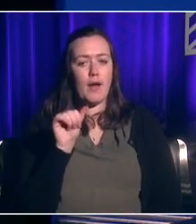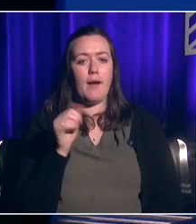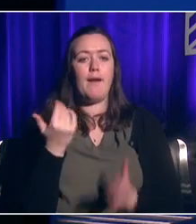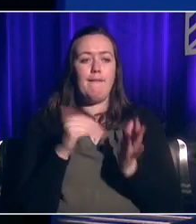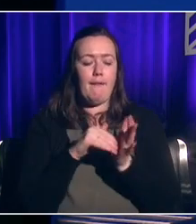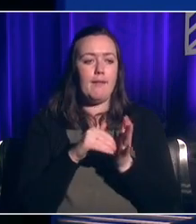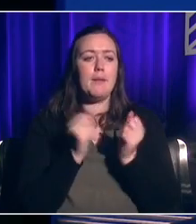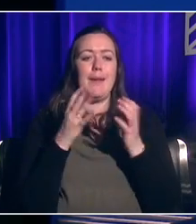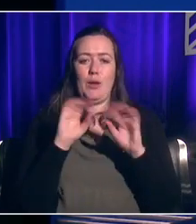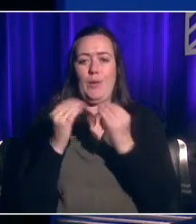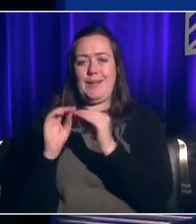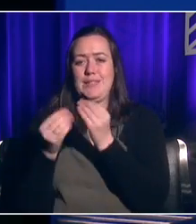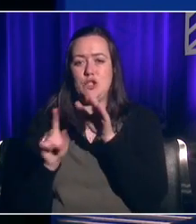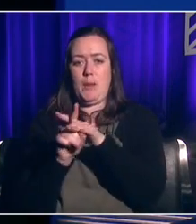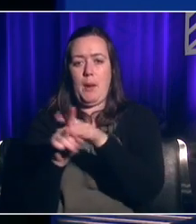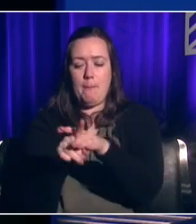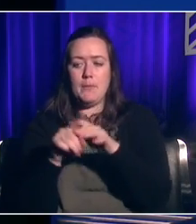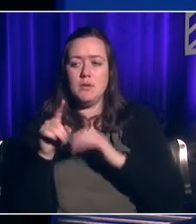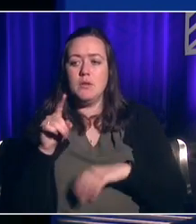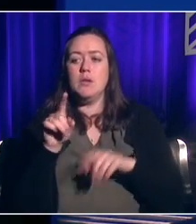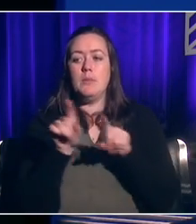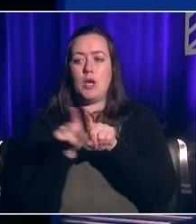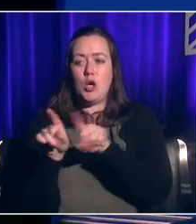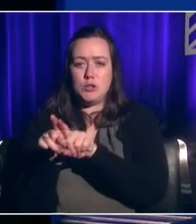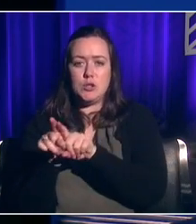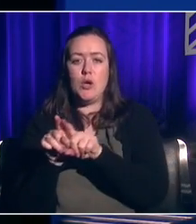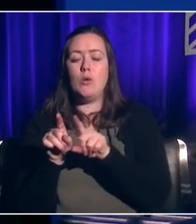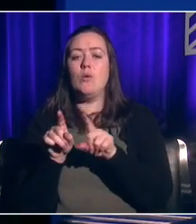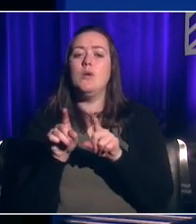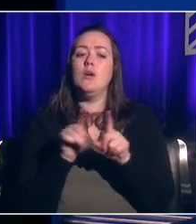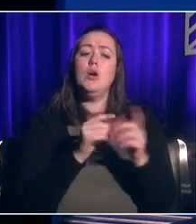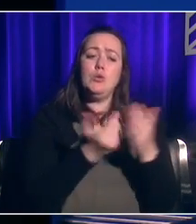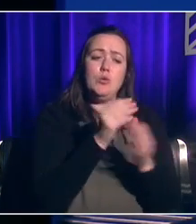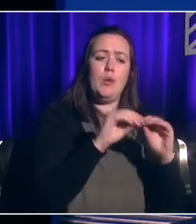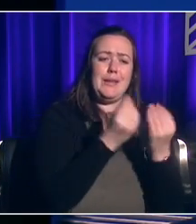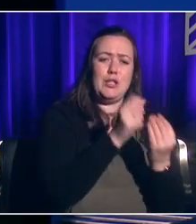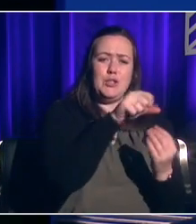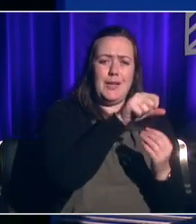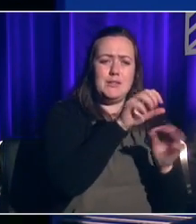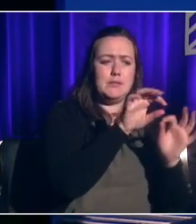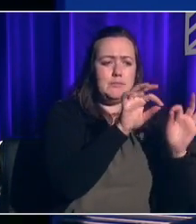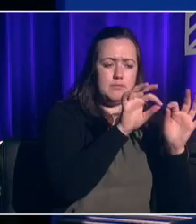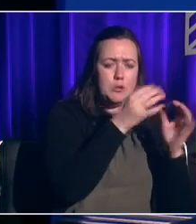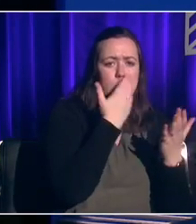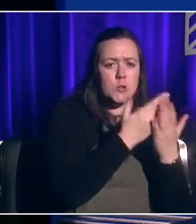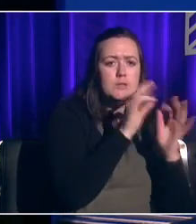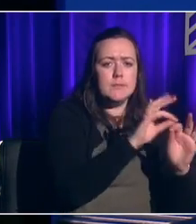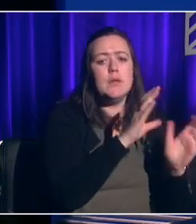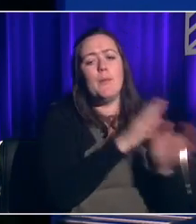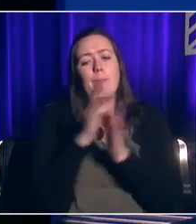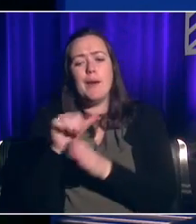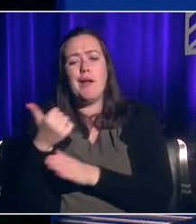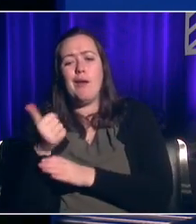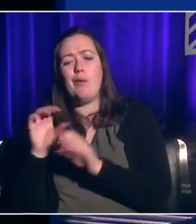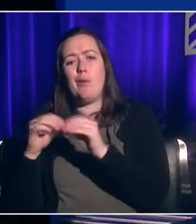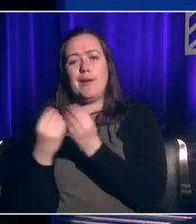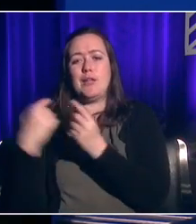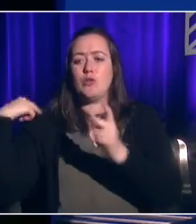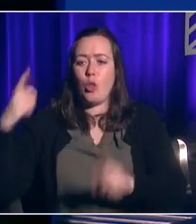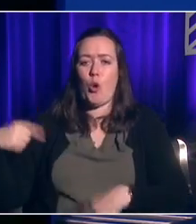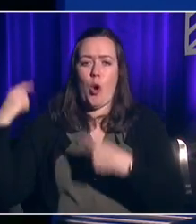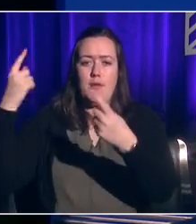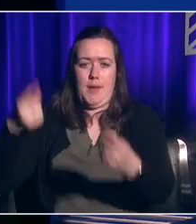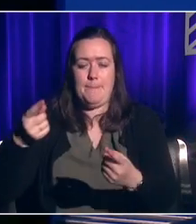popping up, but also look at, you know, not new organizations, but folks that have been doing the work for a long time. I think that the ACLU is